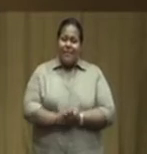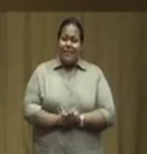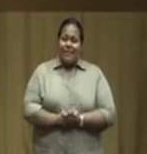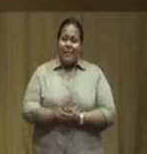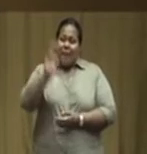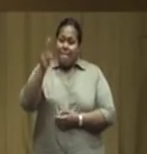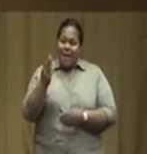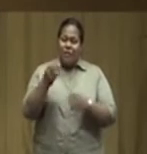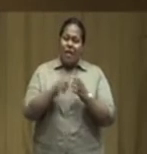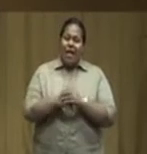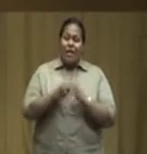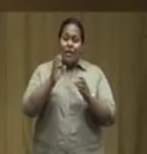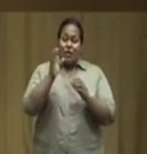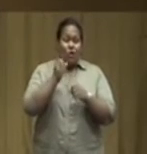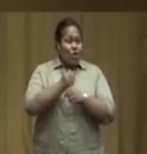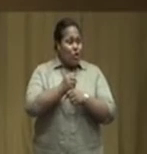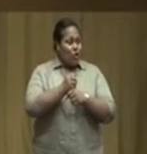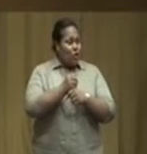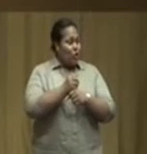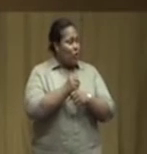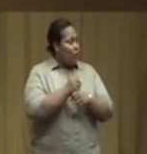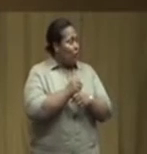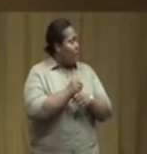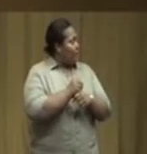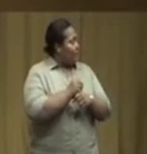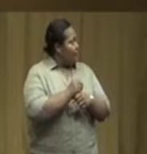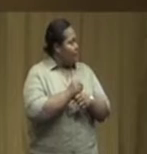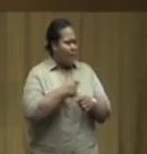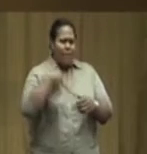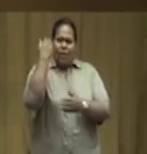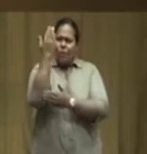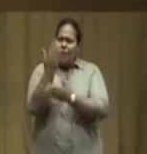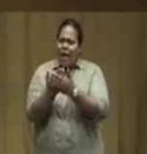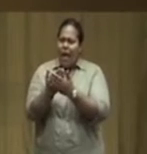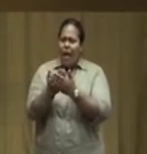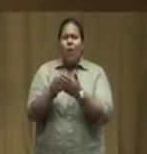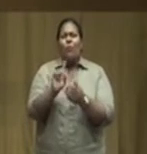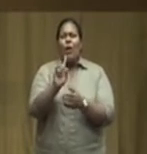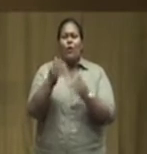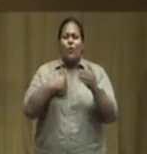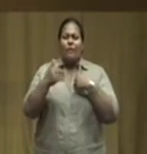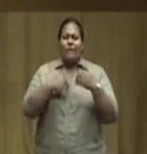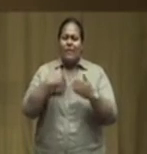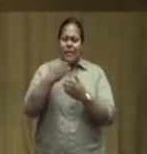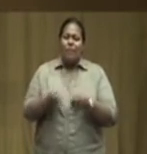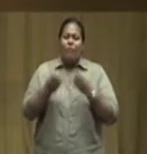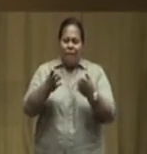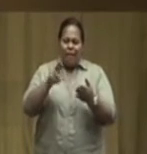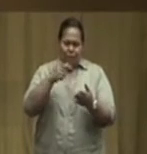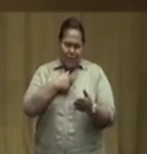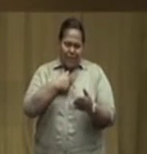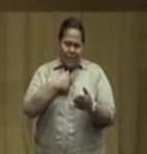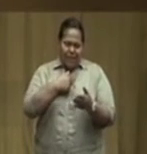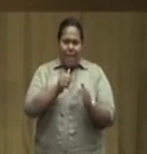vision student that rely on the services that the university provide for me. For example, the mentoring classes and the buddy